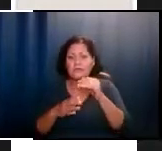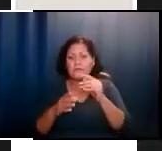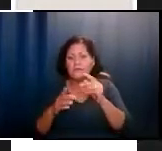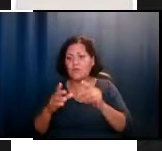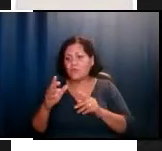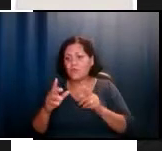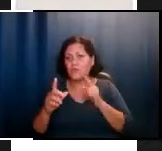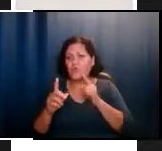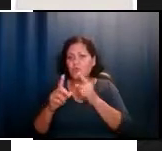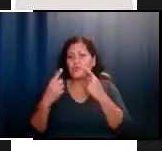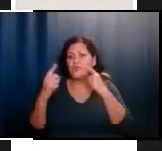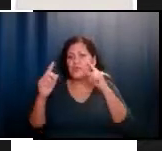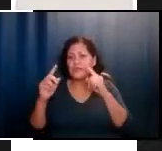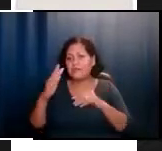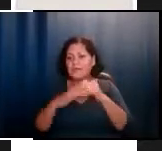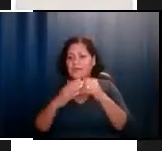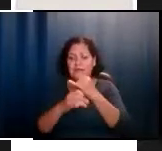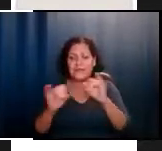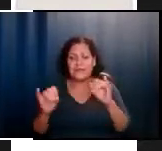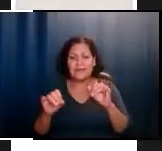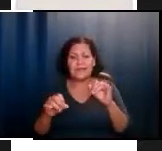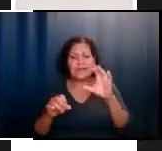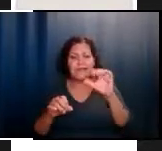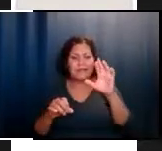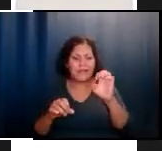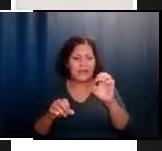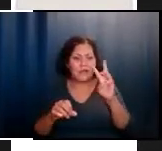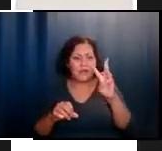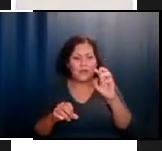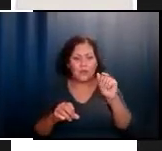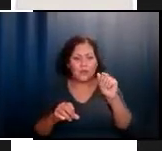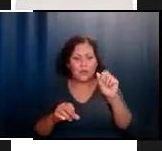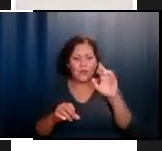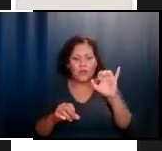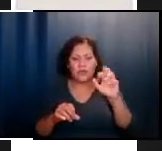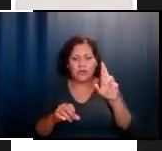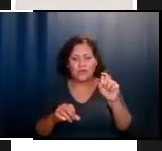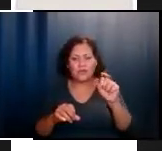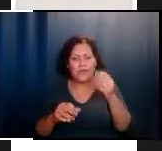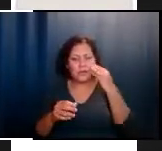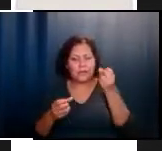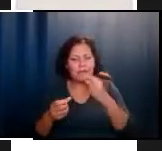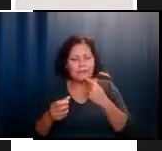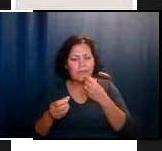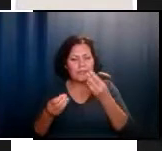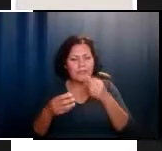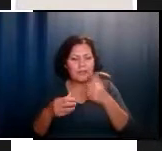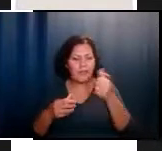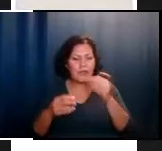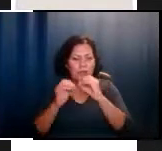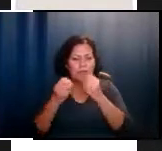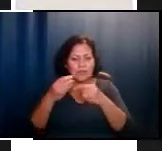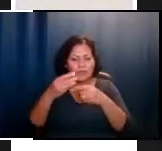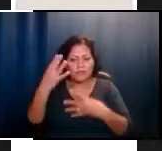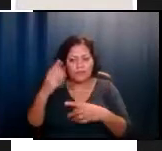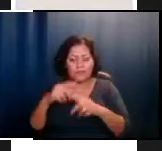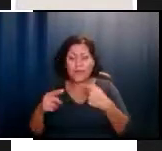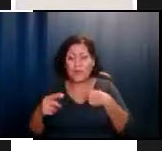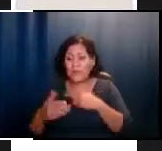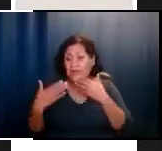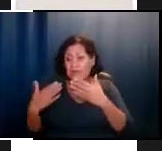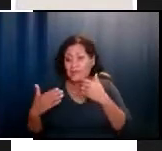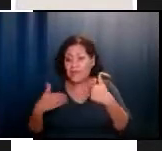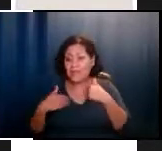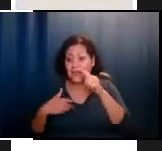Care Warriors. There's lots of folks who are in the vocational business. I know I left many out, but we are so thankful to have folks